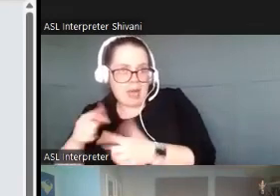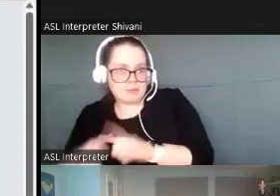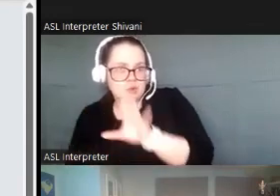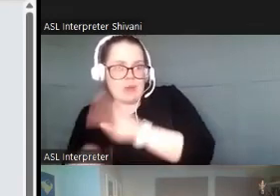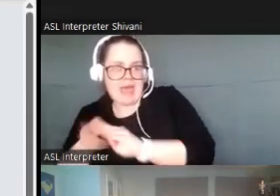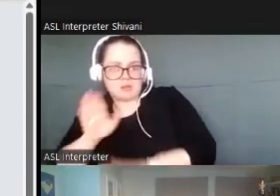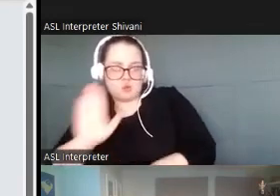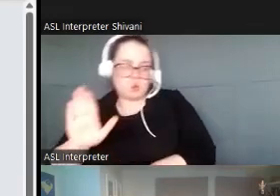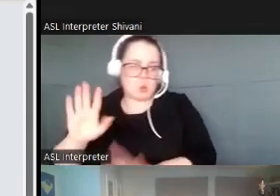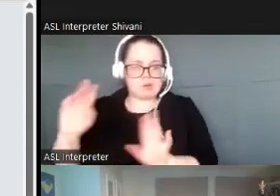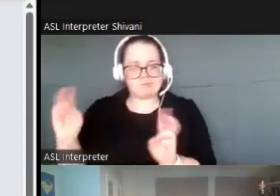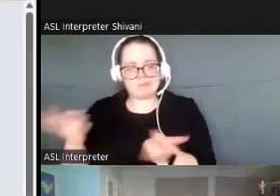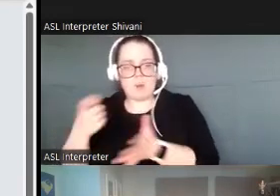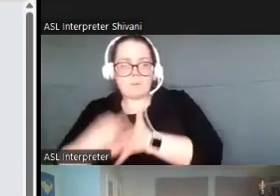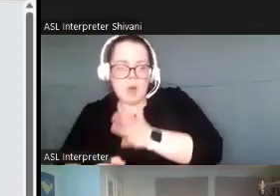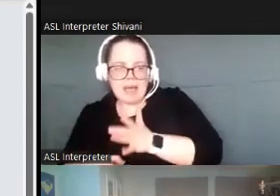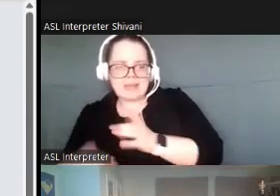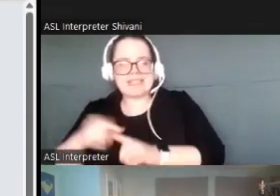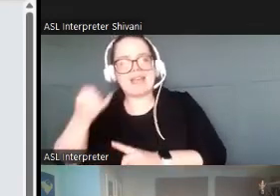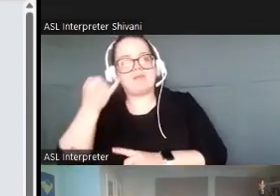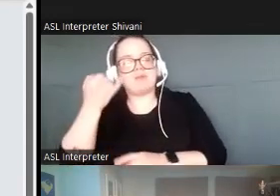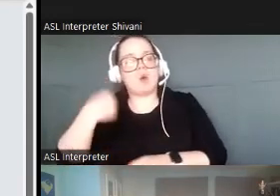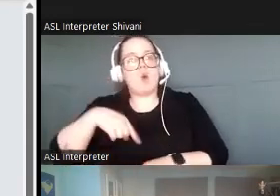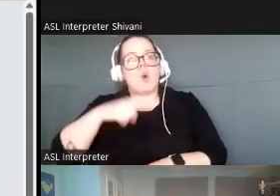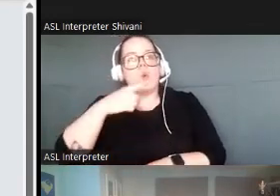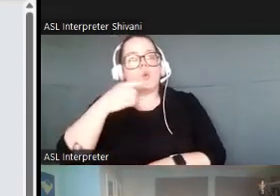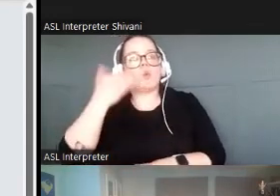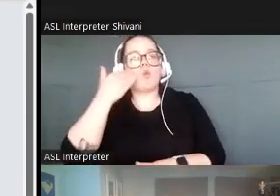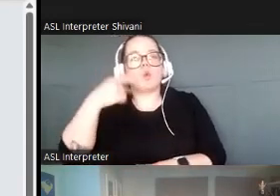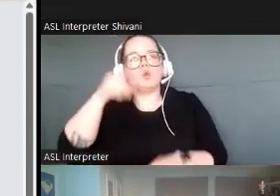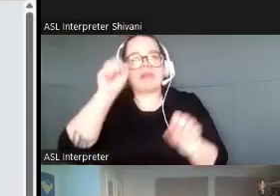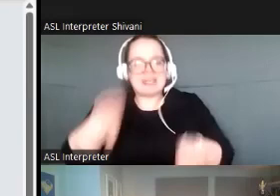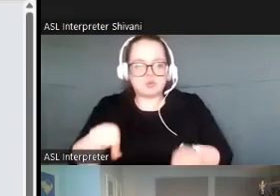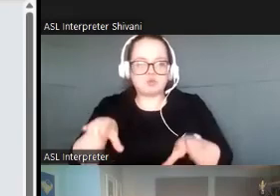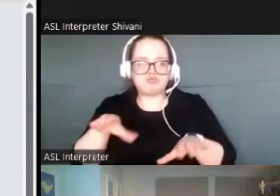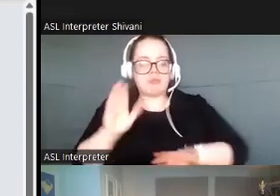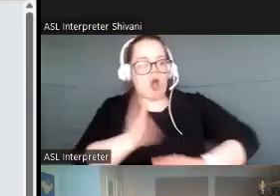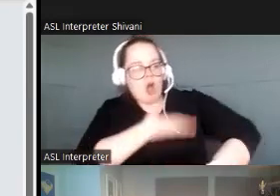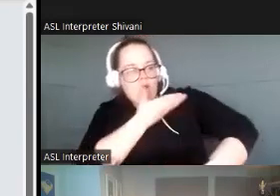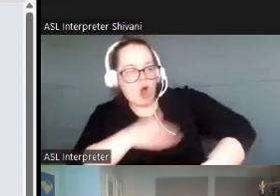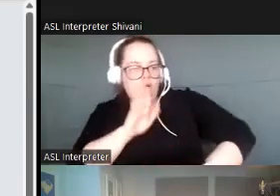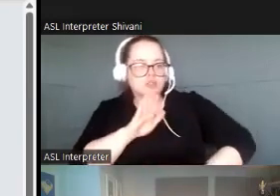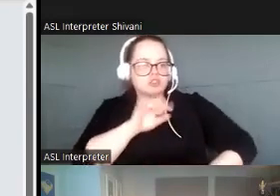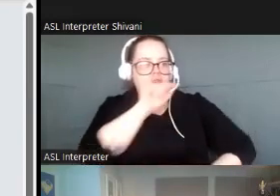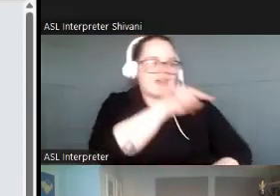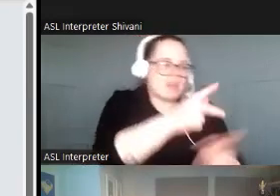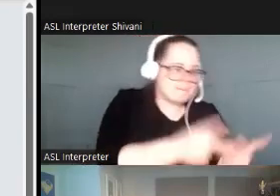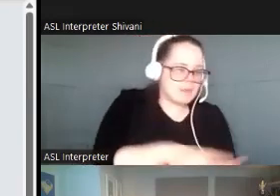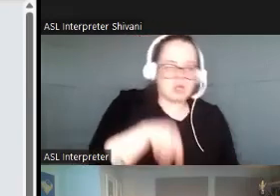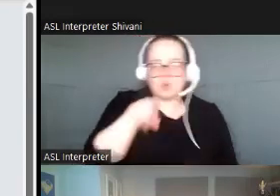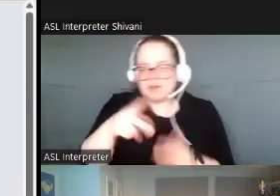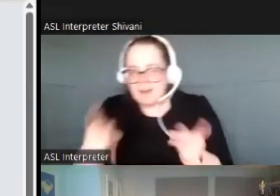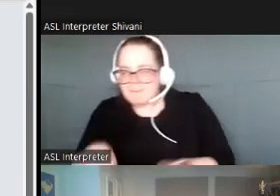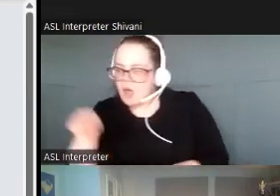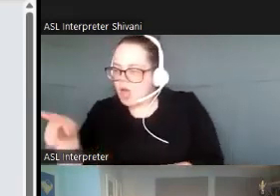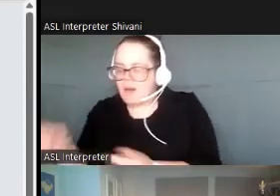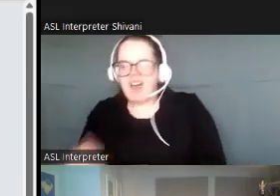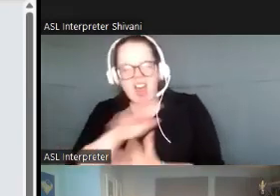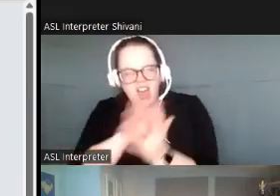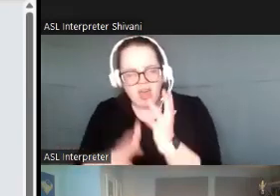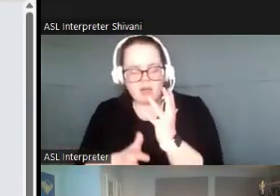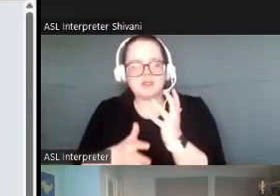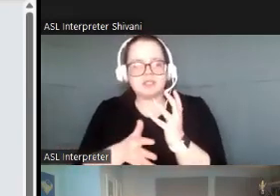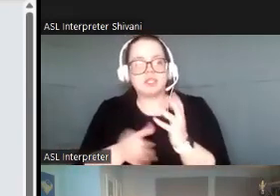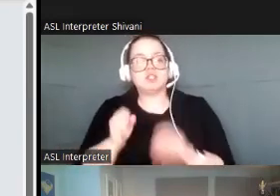community engagement, or a concert and a residency, and things like that. So if the client that I'm looking at has what I